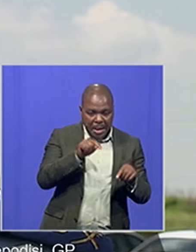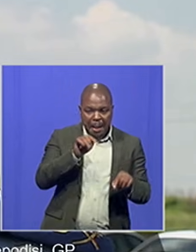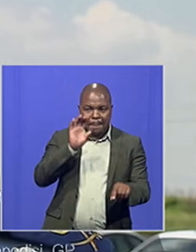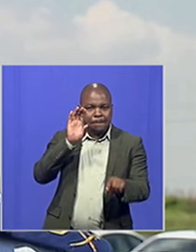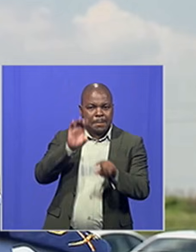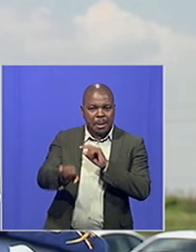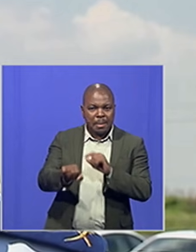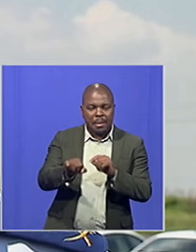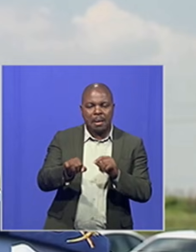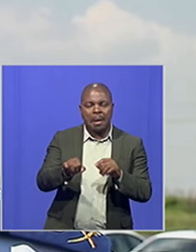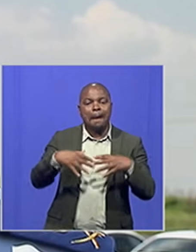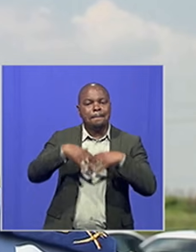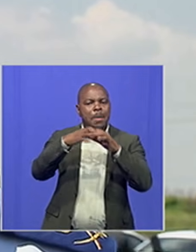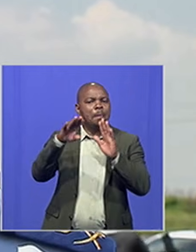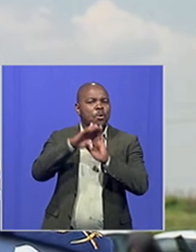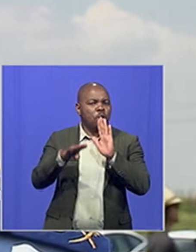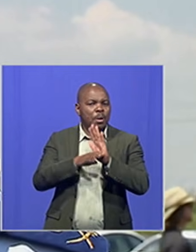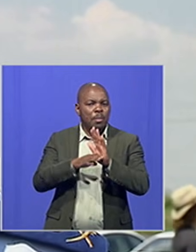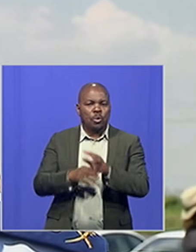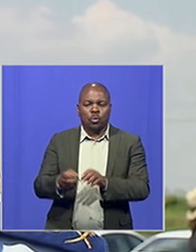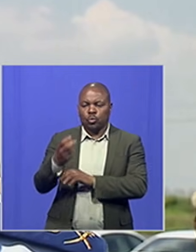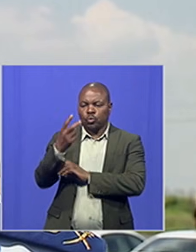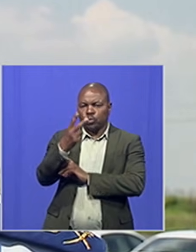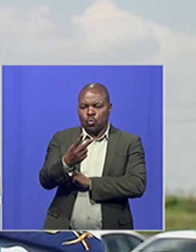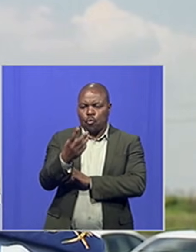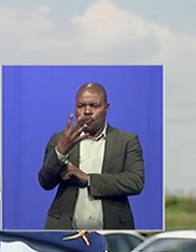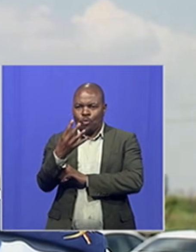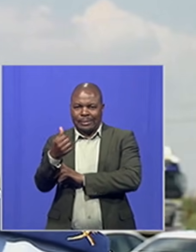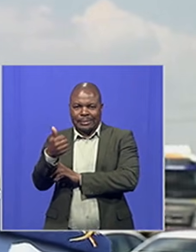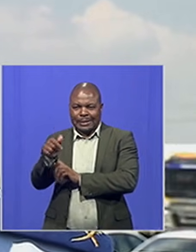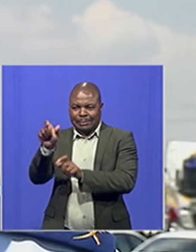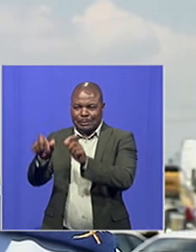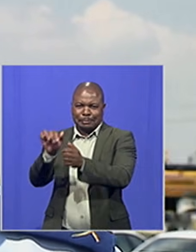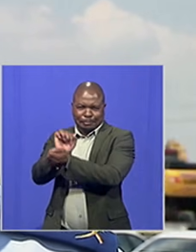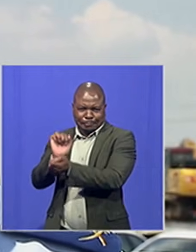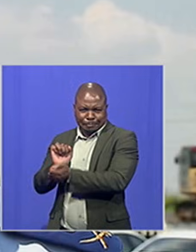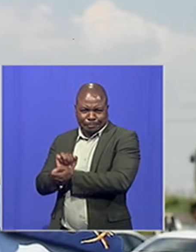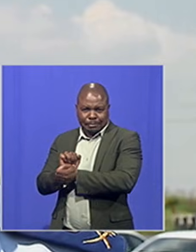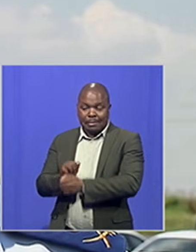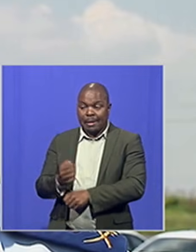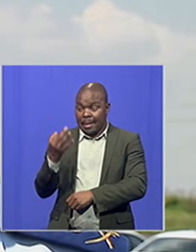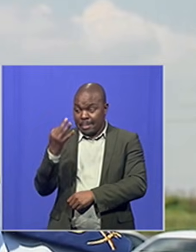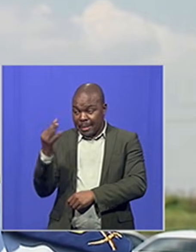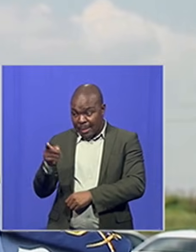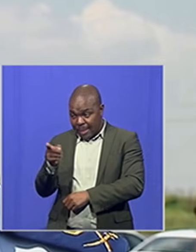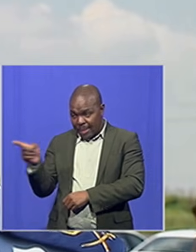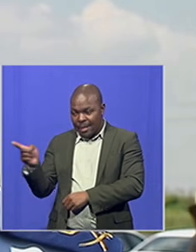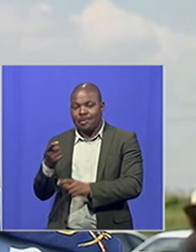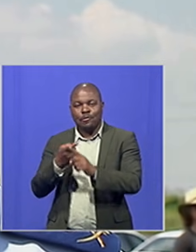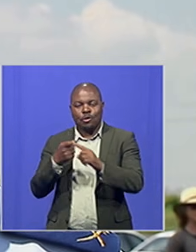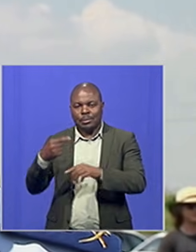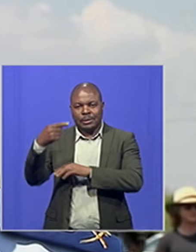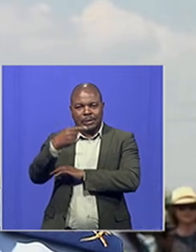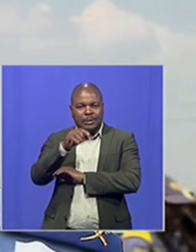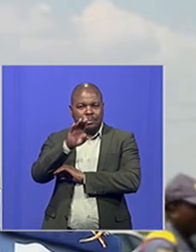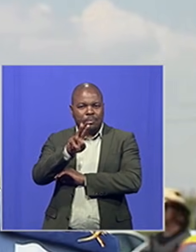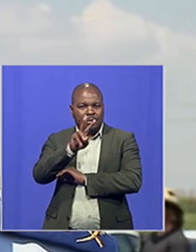arrest and operation. They made 246 arrests, of which 33 of them were gender-based violence